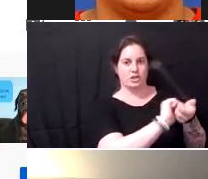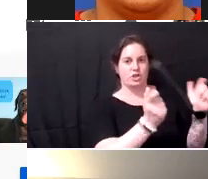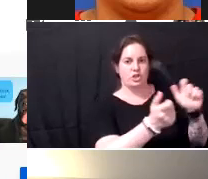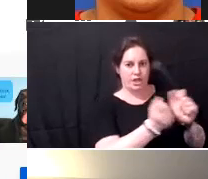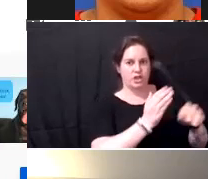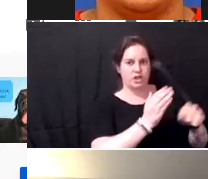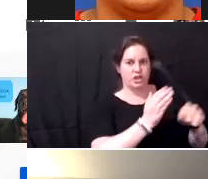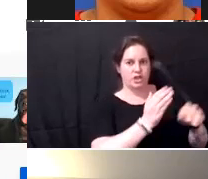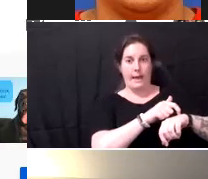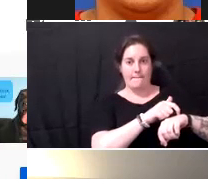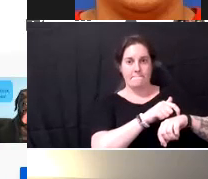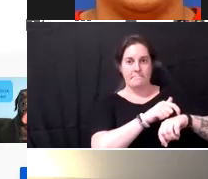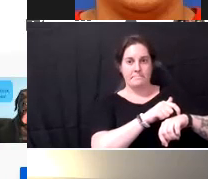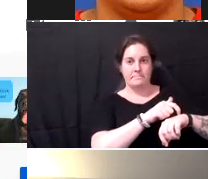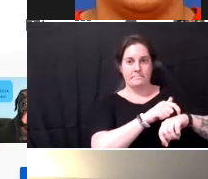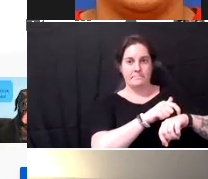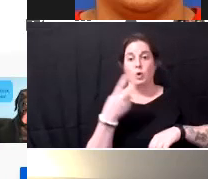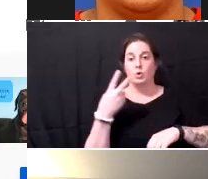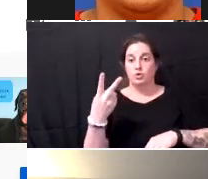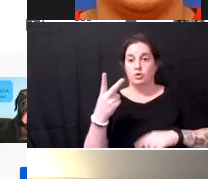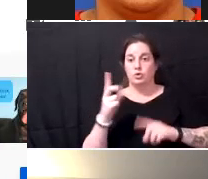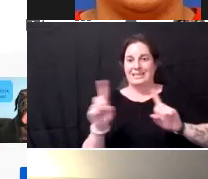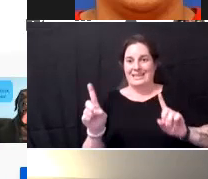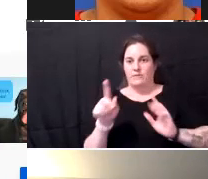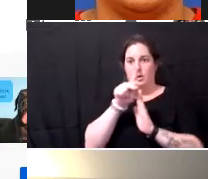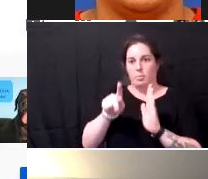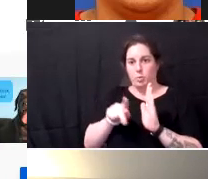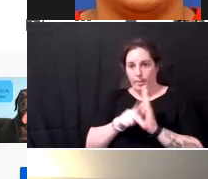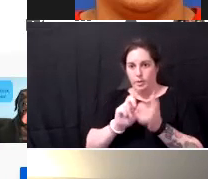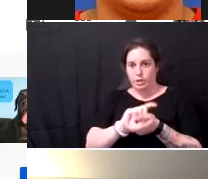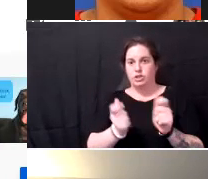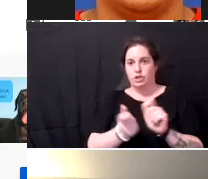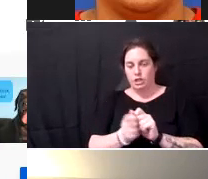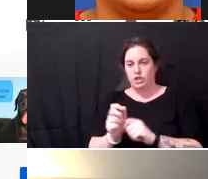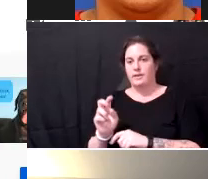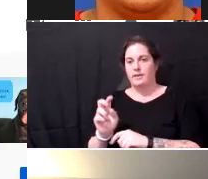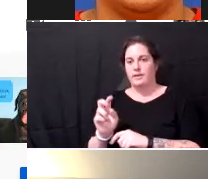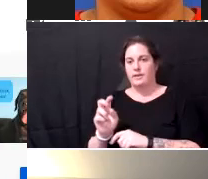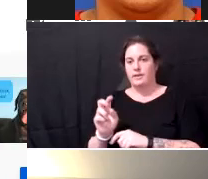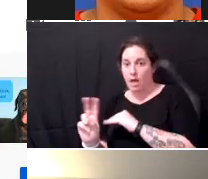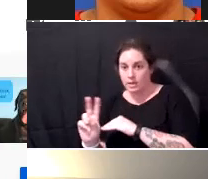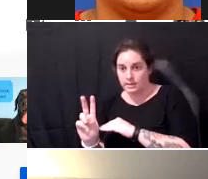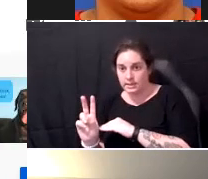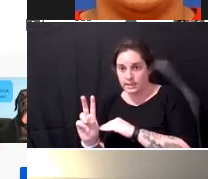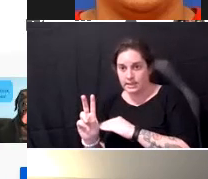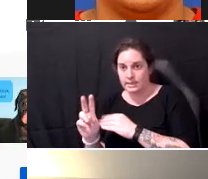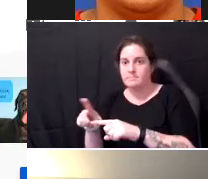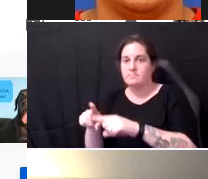Okay, so two different properties. Velocity relies on displacement.